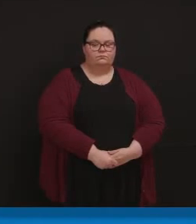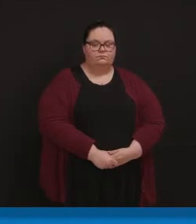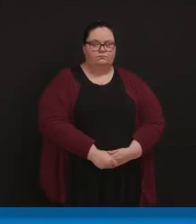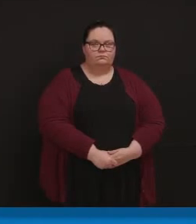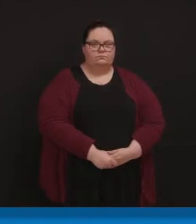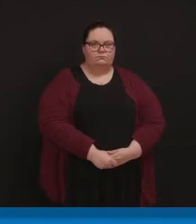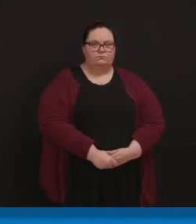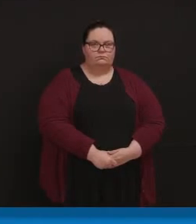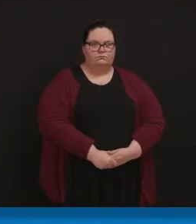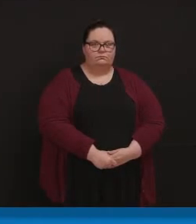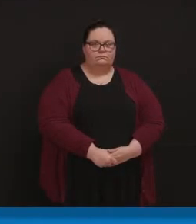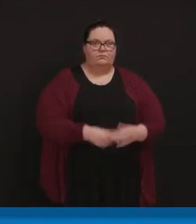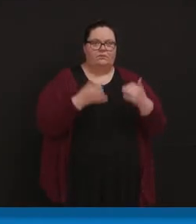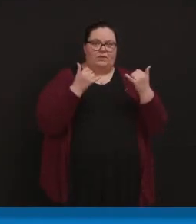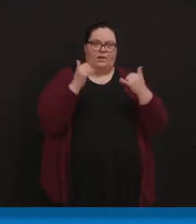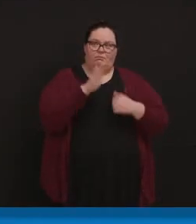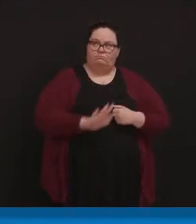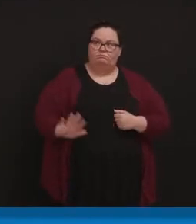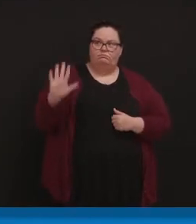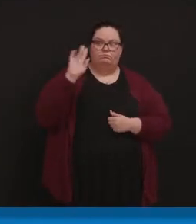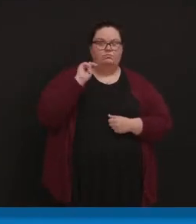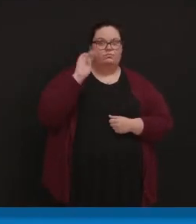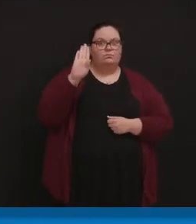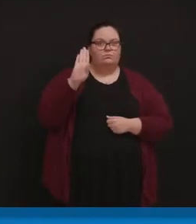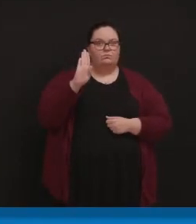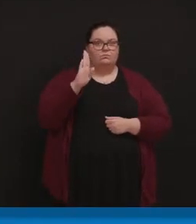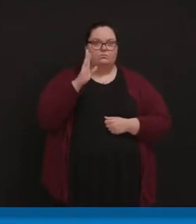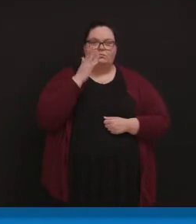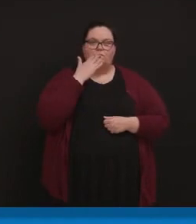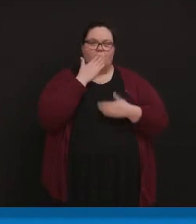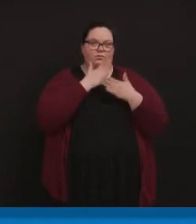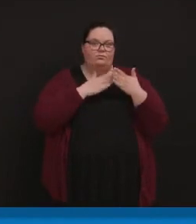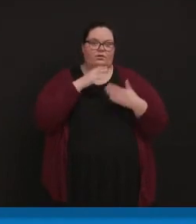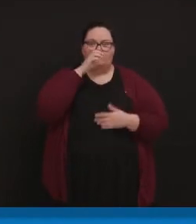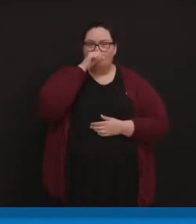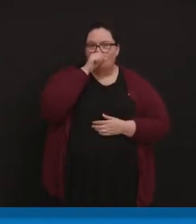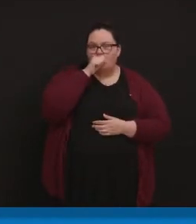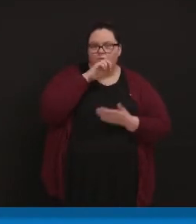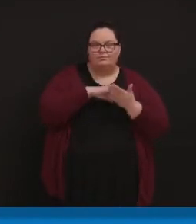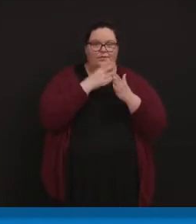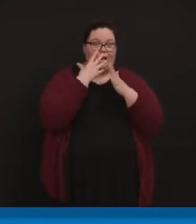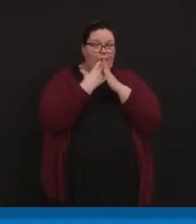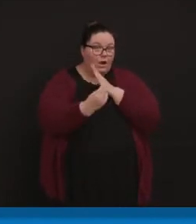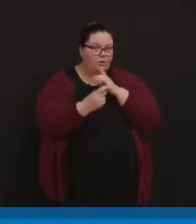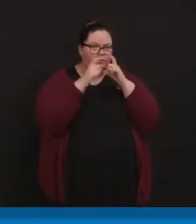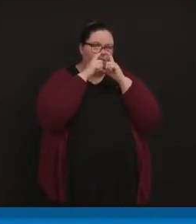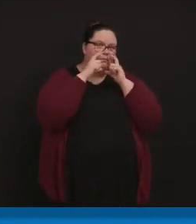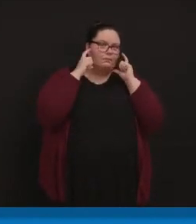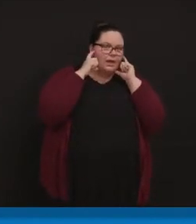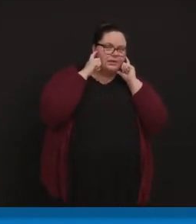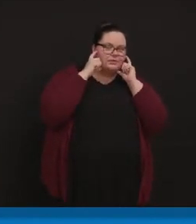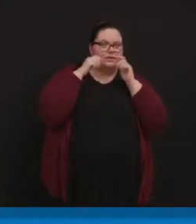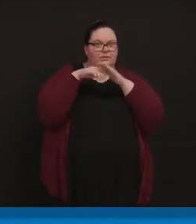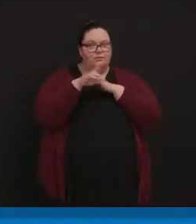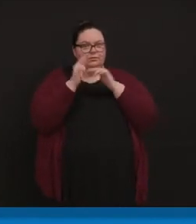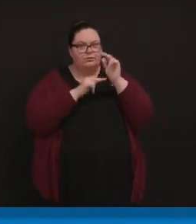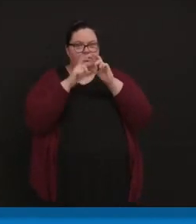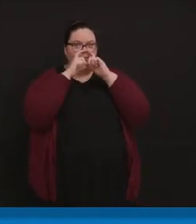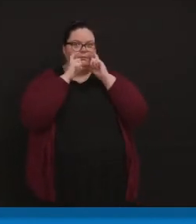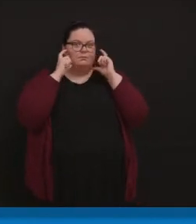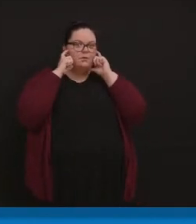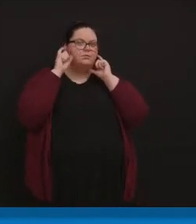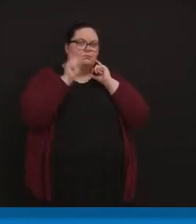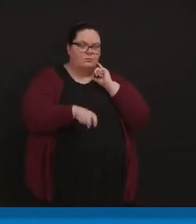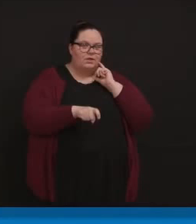tested. Is at the orange alert level. This means wearing a mask when you are out in public, both indoors and outdoors. It